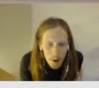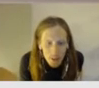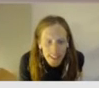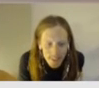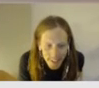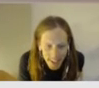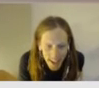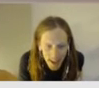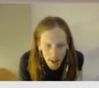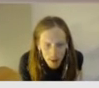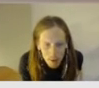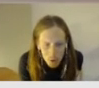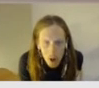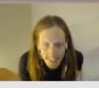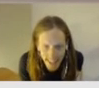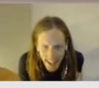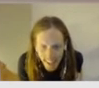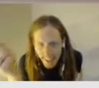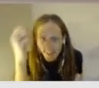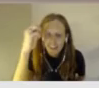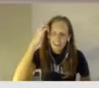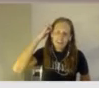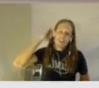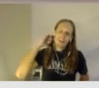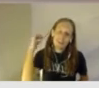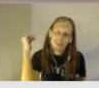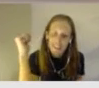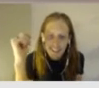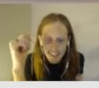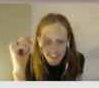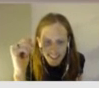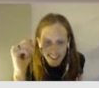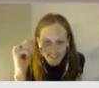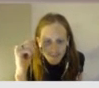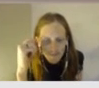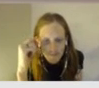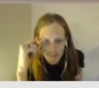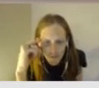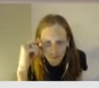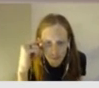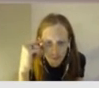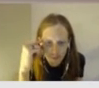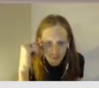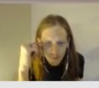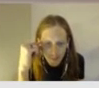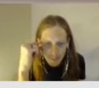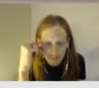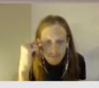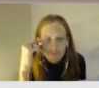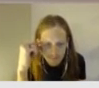that we're different than that, how we're drawn to that? Okay, you know, I can only speak for myself, but, you know, I want there to be empathy for